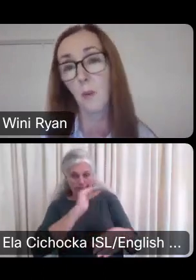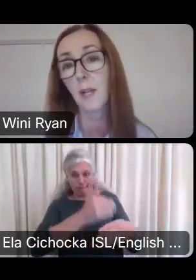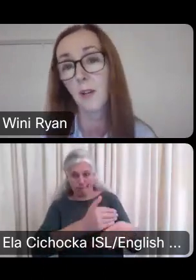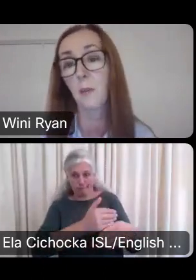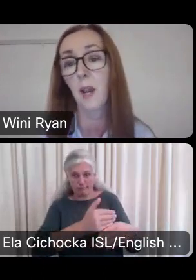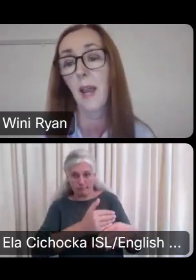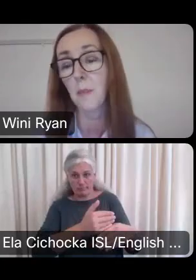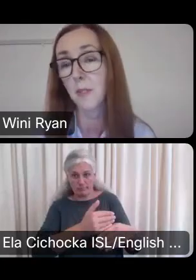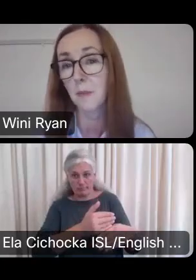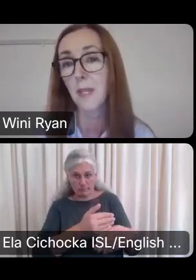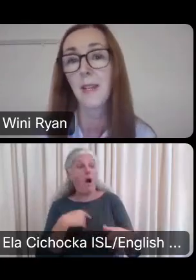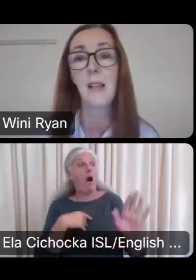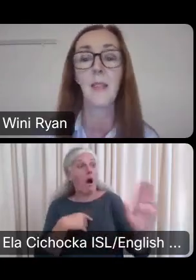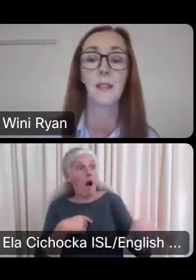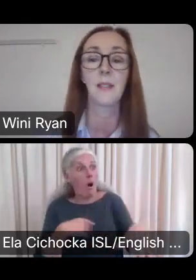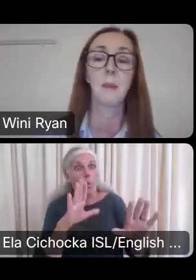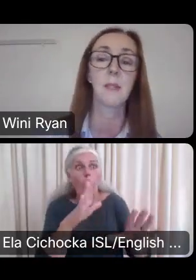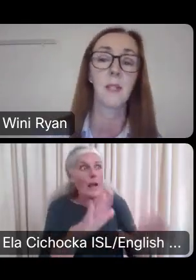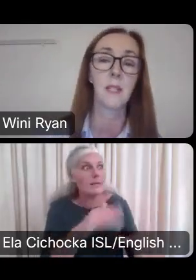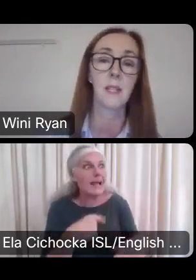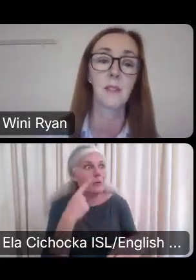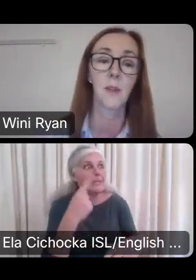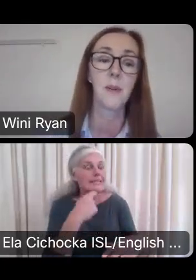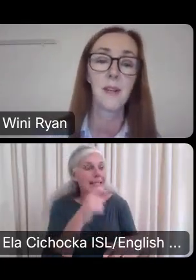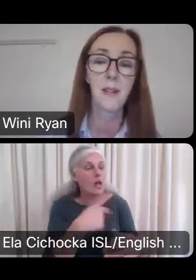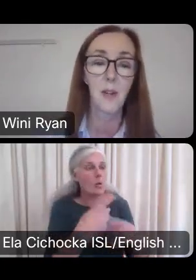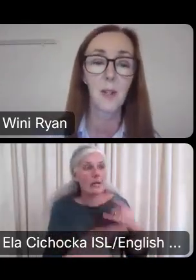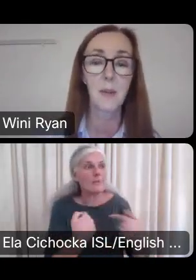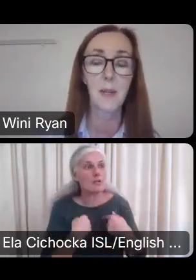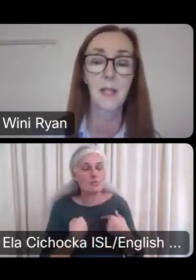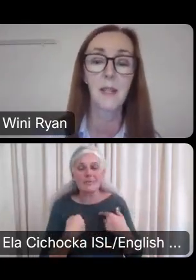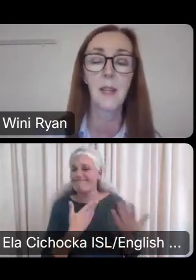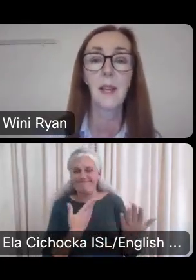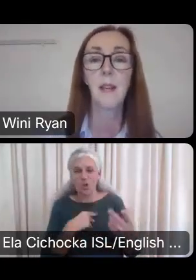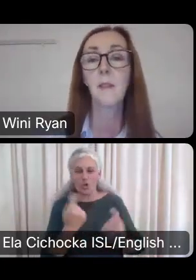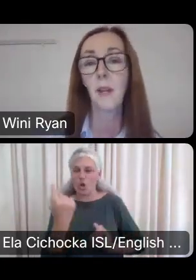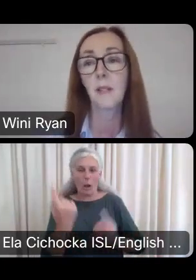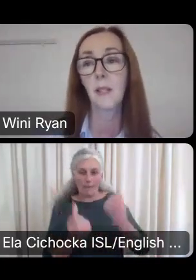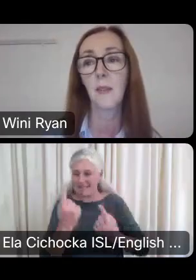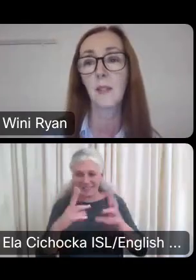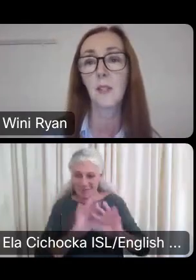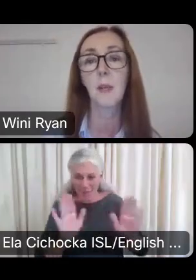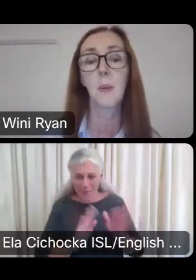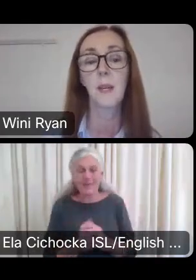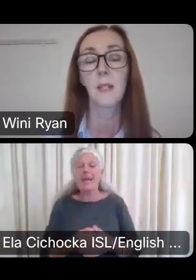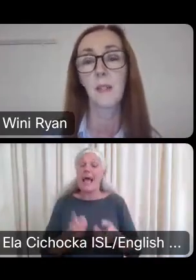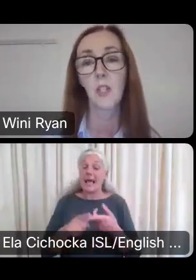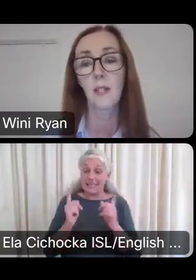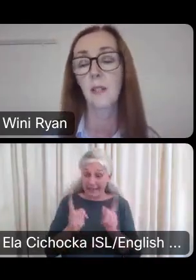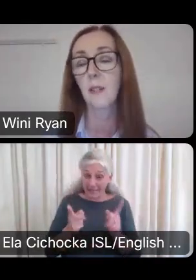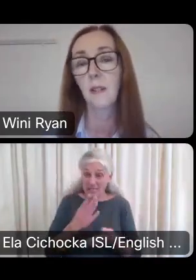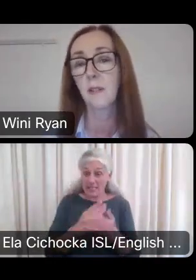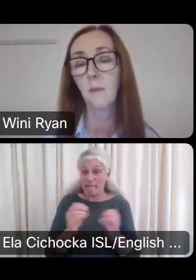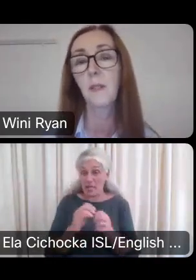bad, wait till you hear what happened to me the last time I was in ED. So not competing and advising. I think somebody put that in the